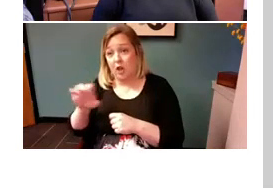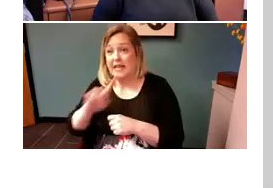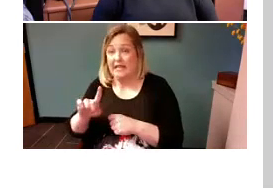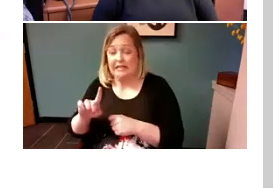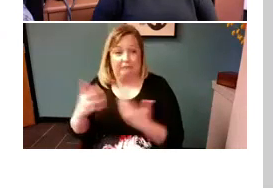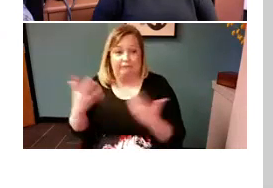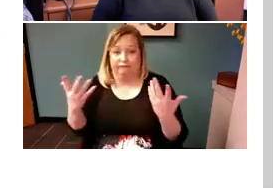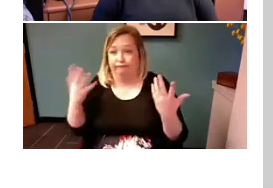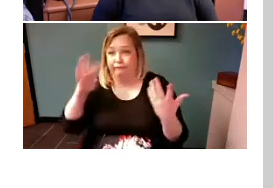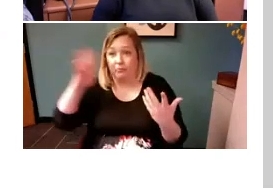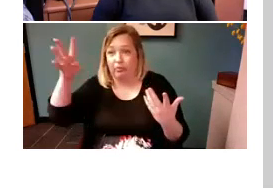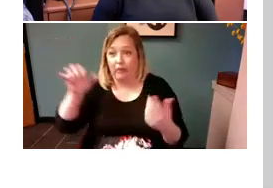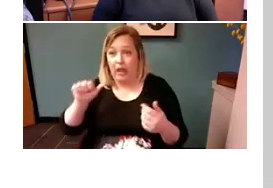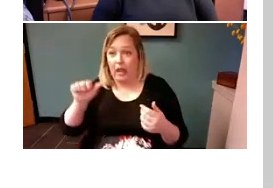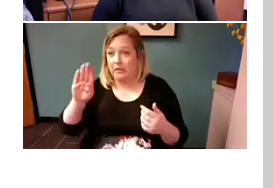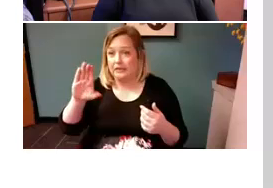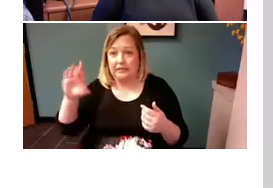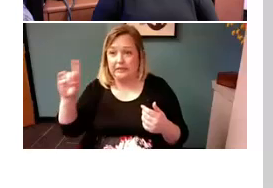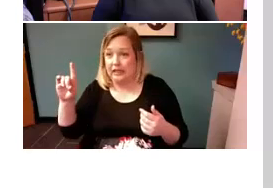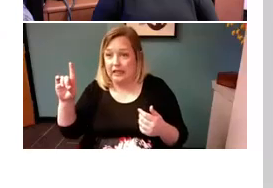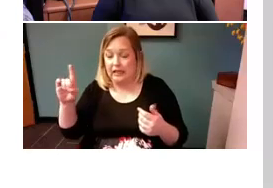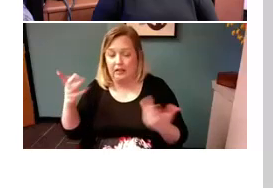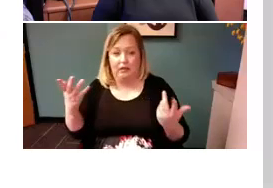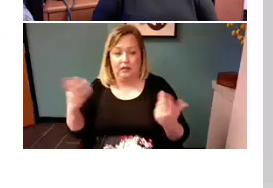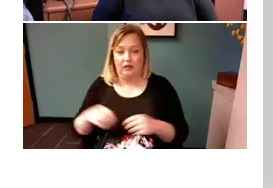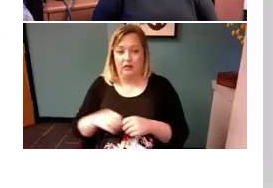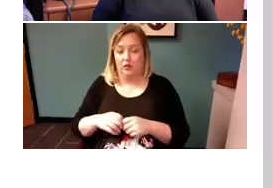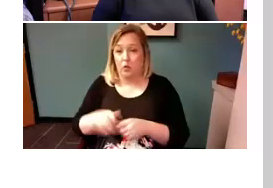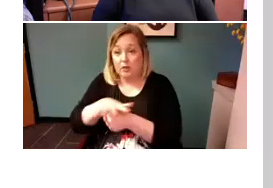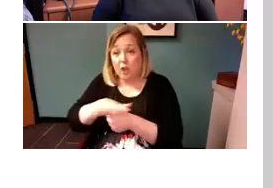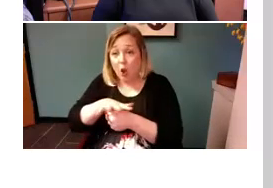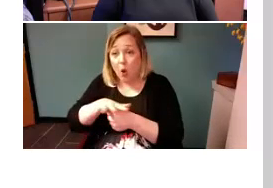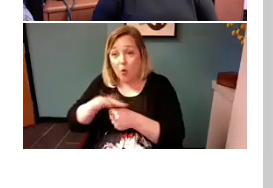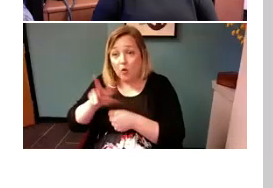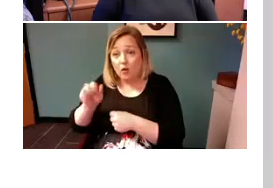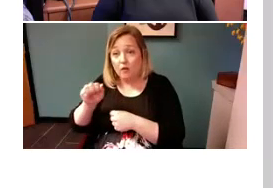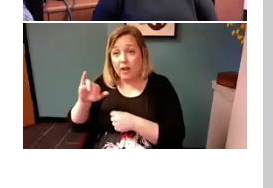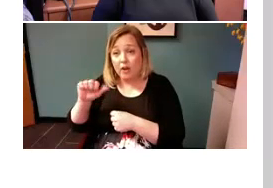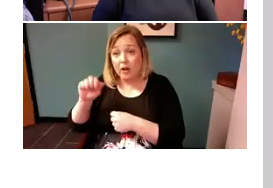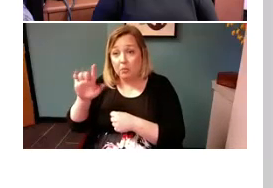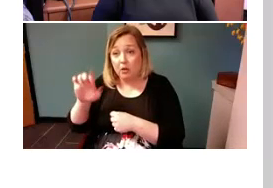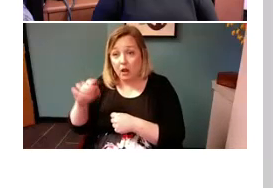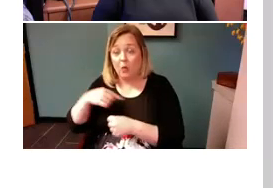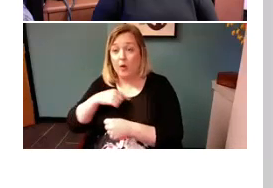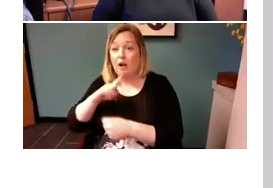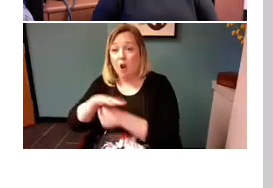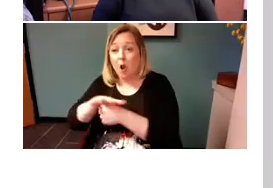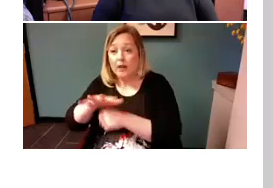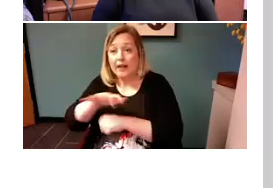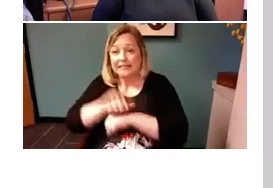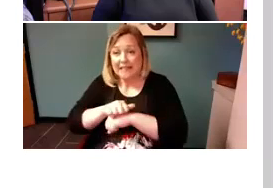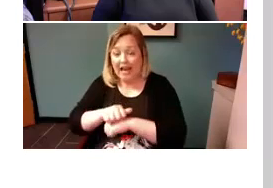doesn't really matter what address. This is a local variable where locally we are assigning these particular values 0, 1, 2,